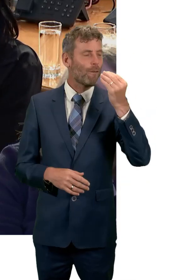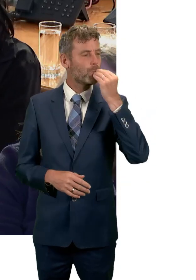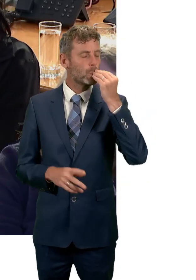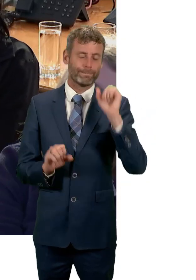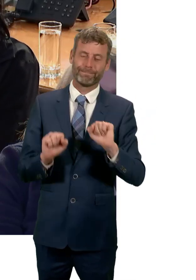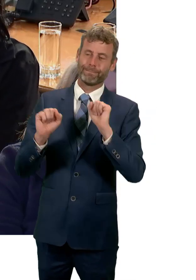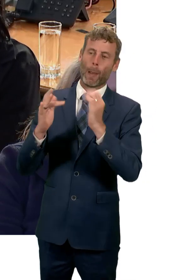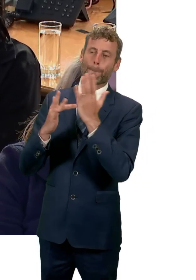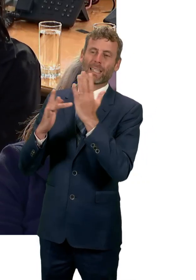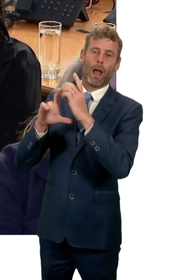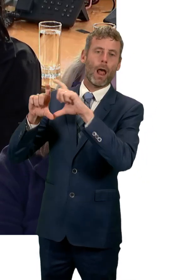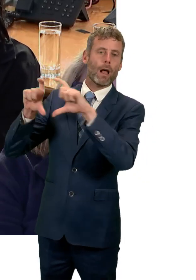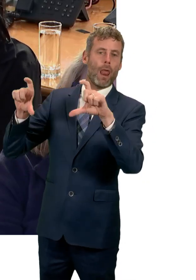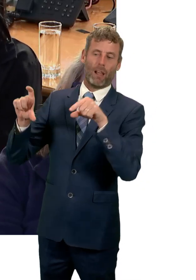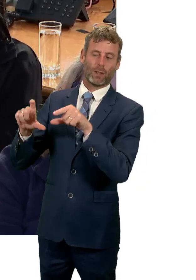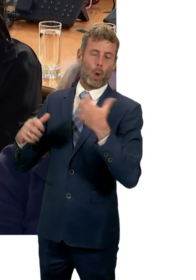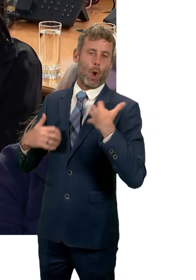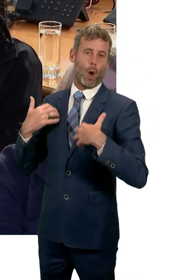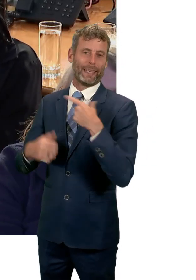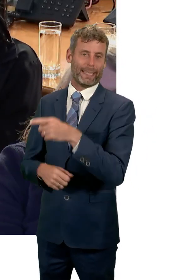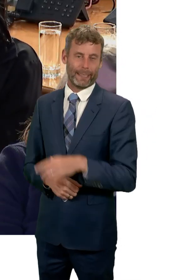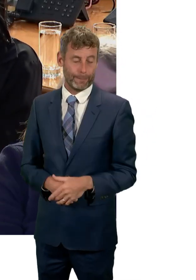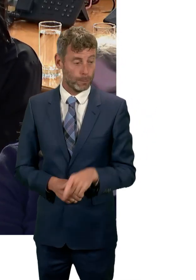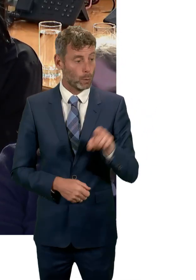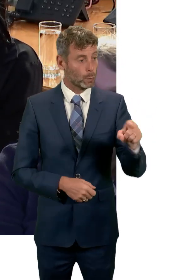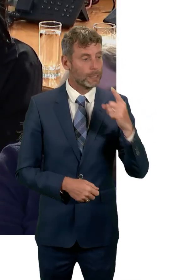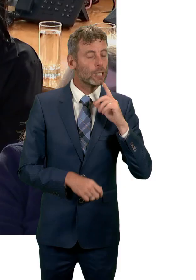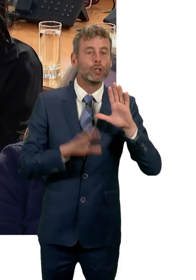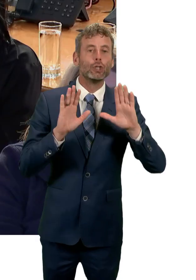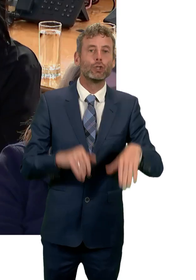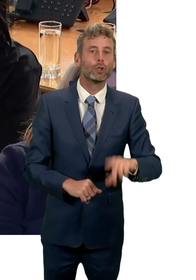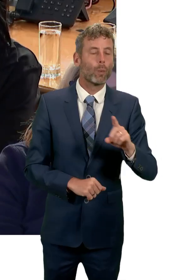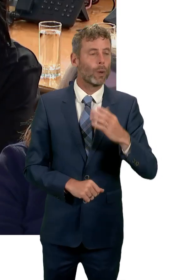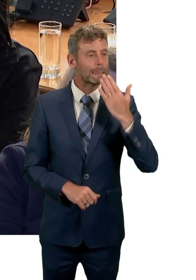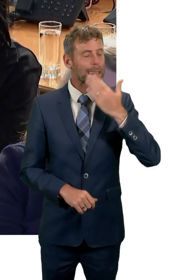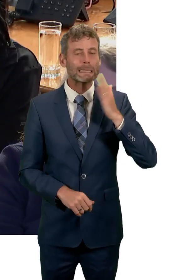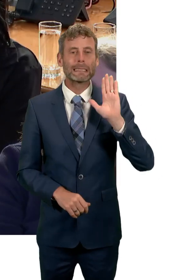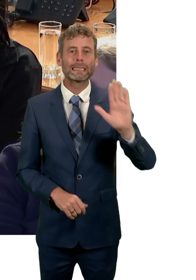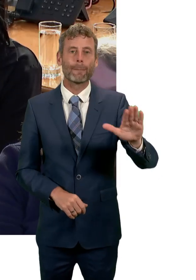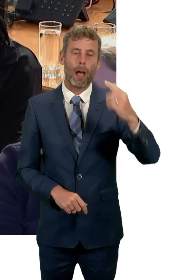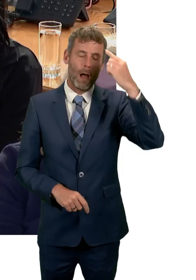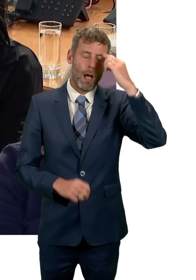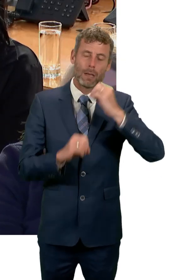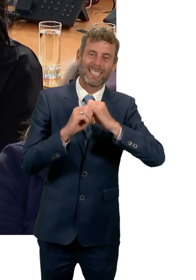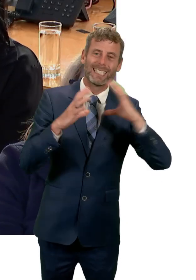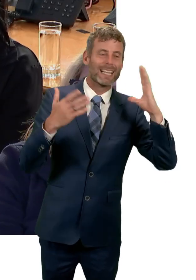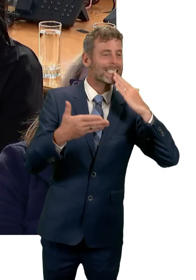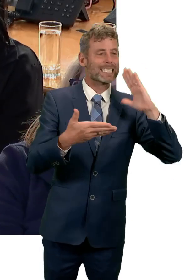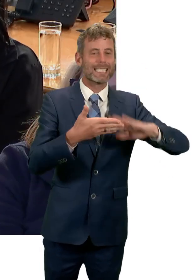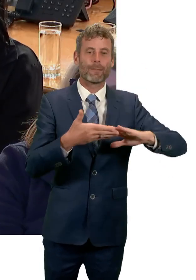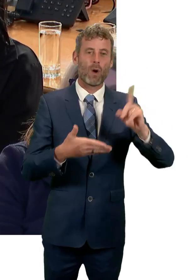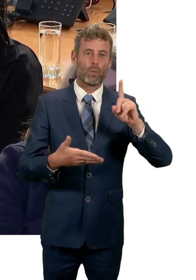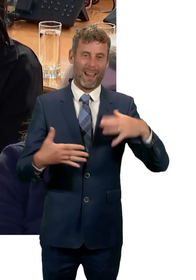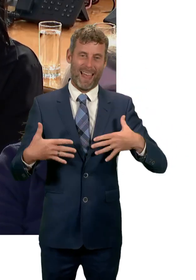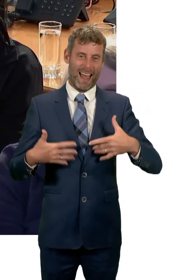said that we shouldn't stigmatise obese and illness-related, or people that are affected by illness.